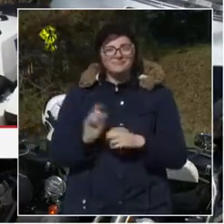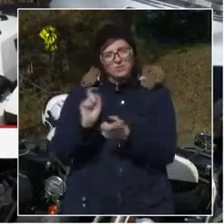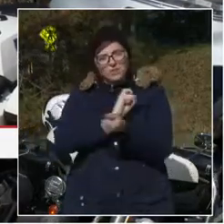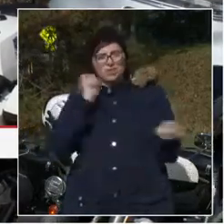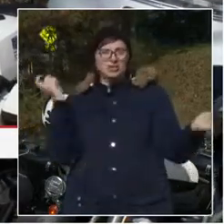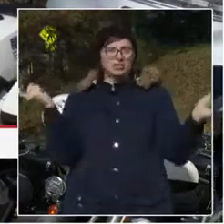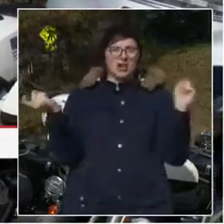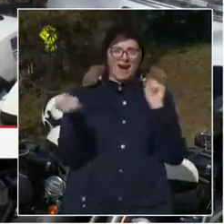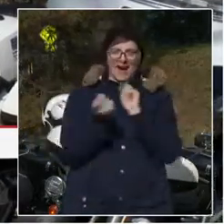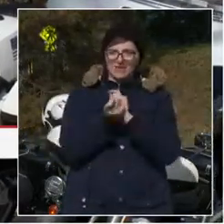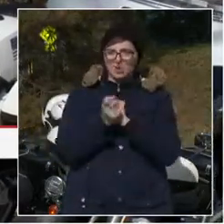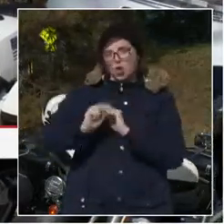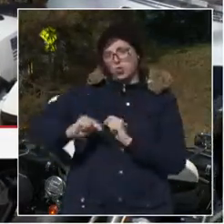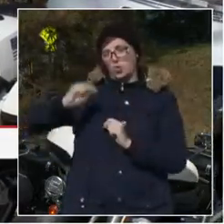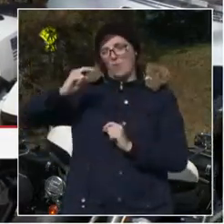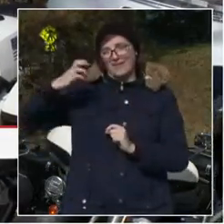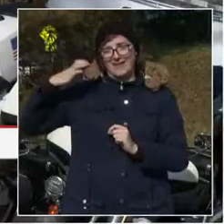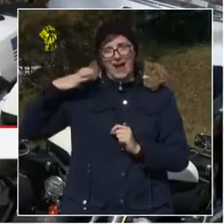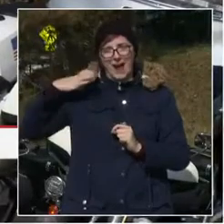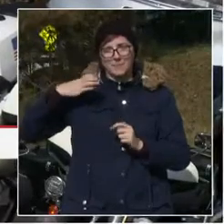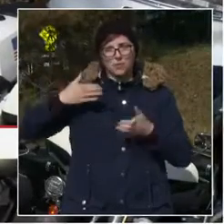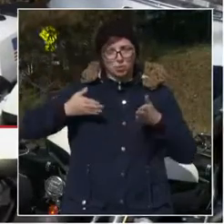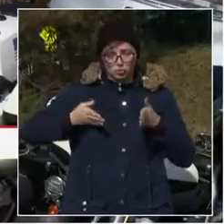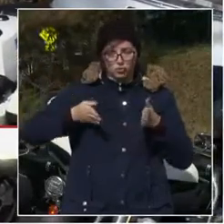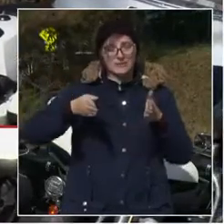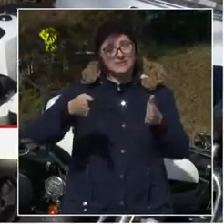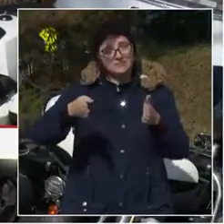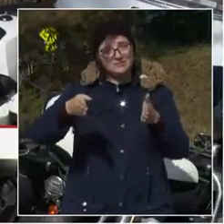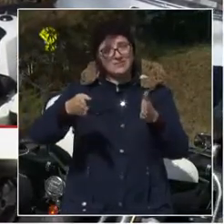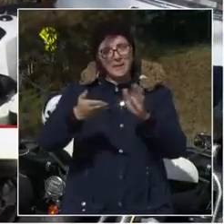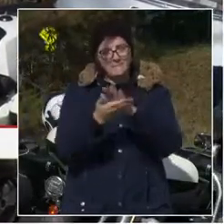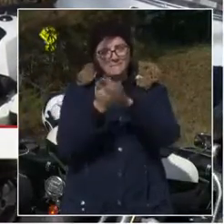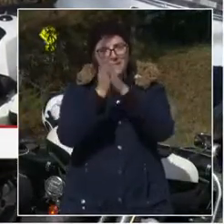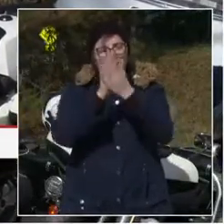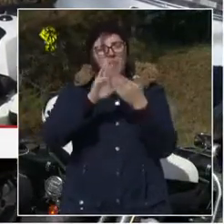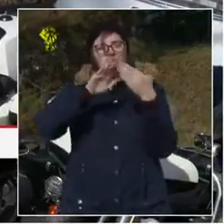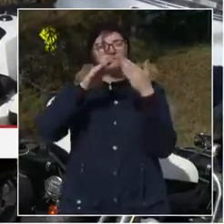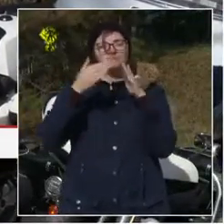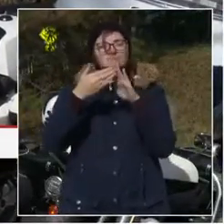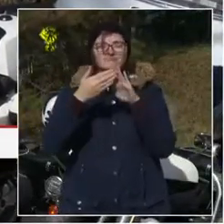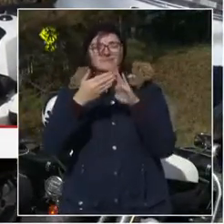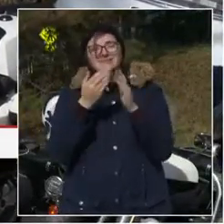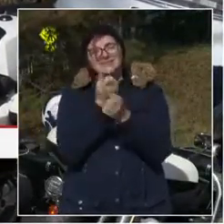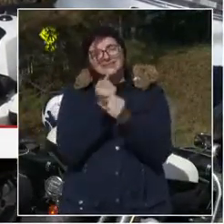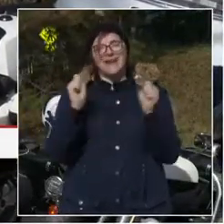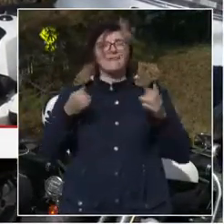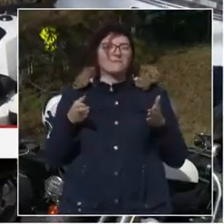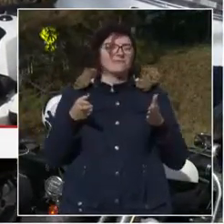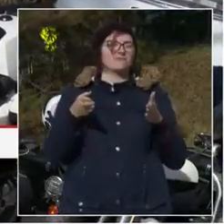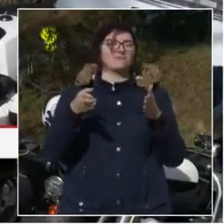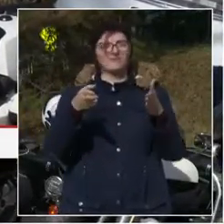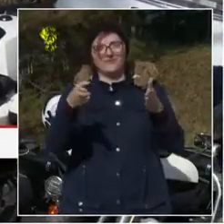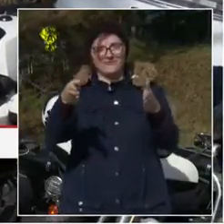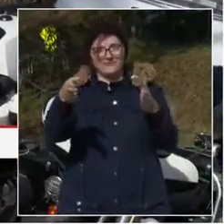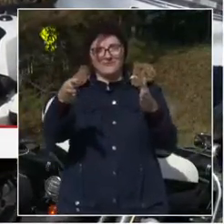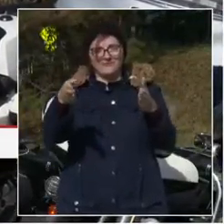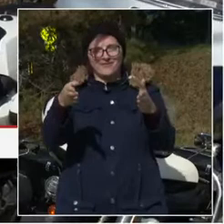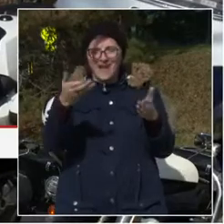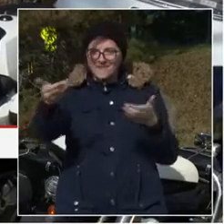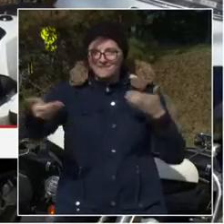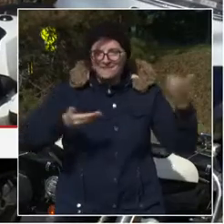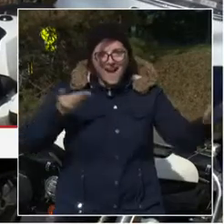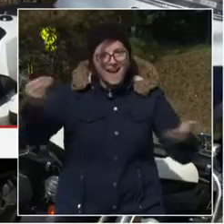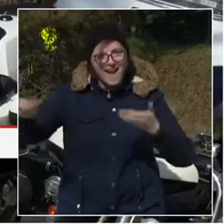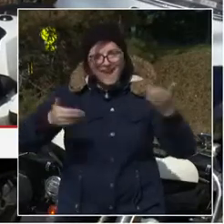Transforming the North Capitol Street corridor into an urban boulevard that is safer and more inviting